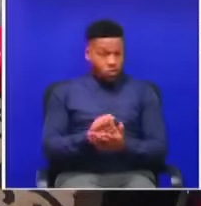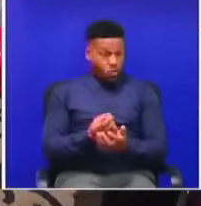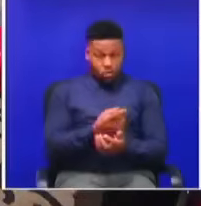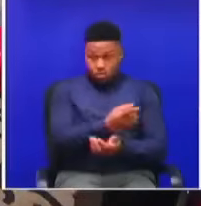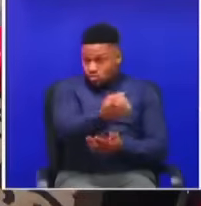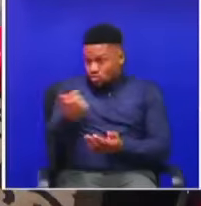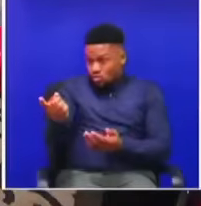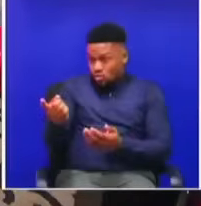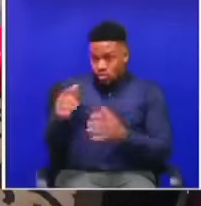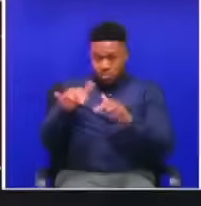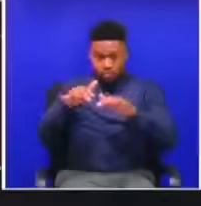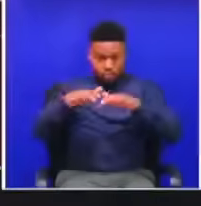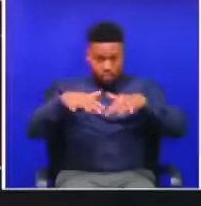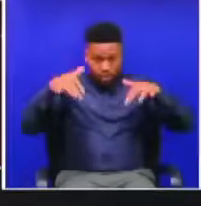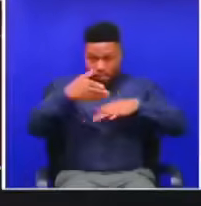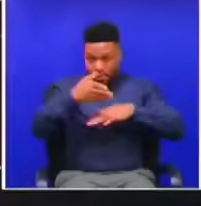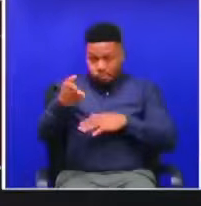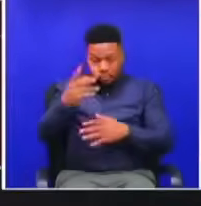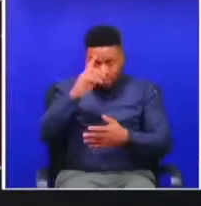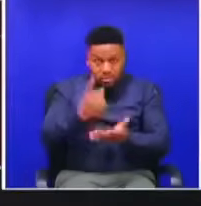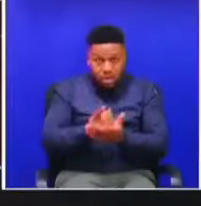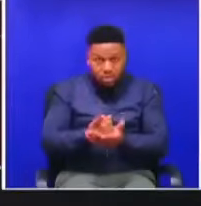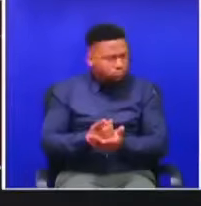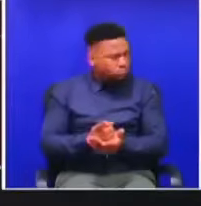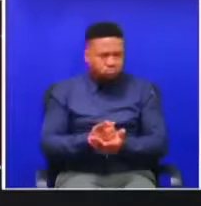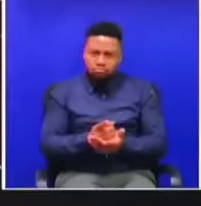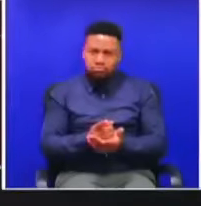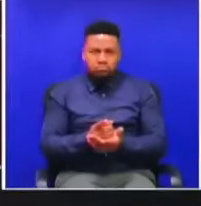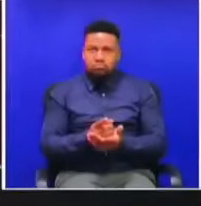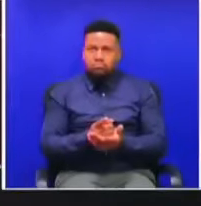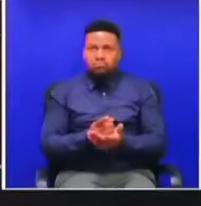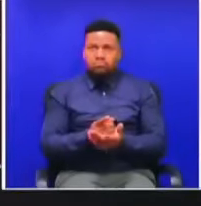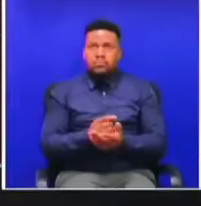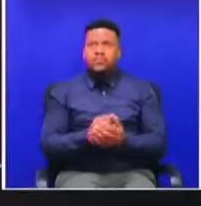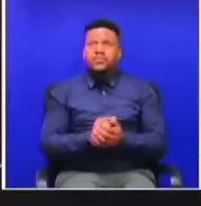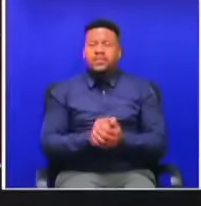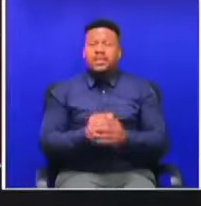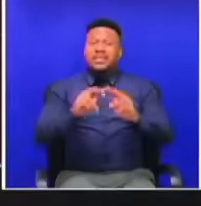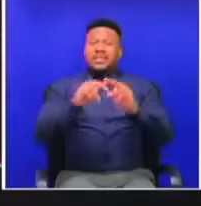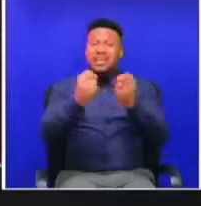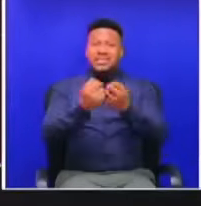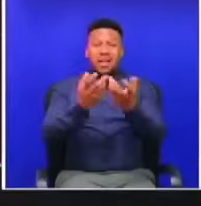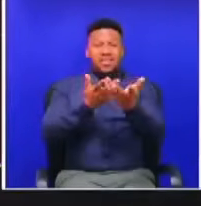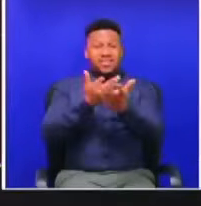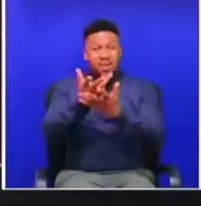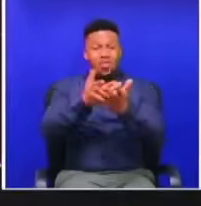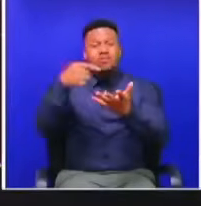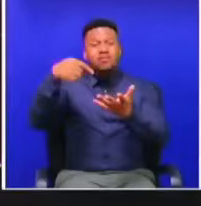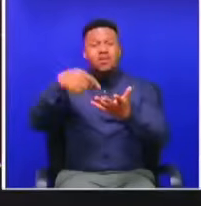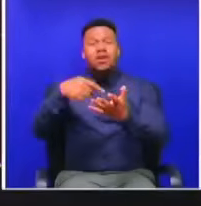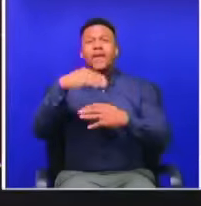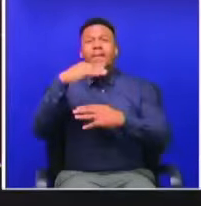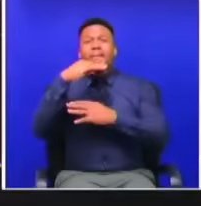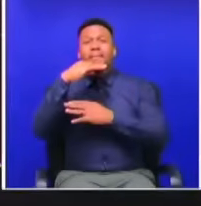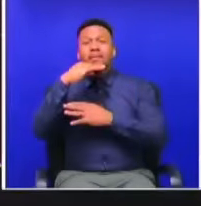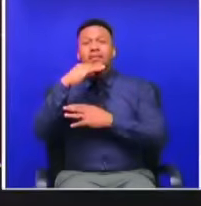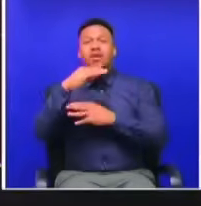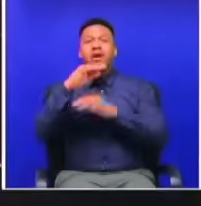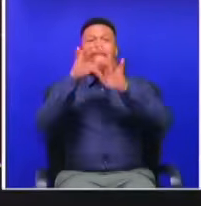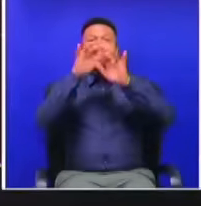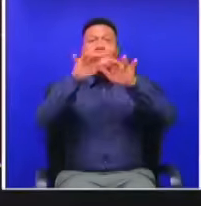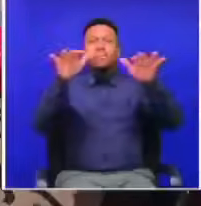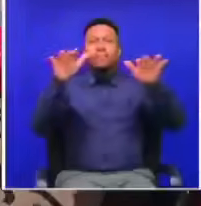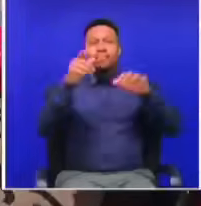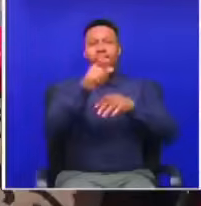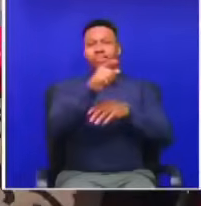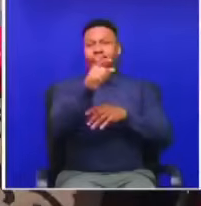National dialogue should be seen as a structured process where the citizens of our country, together